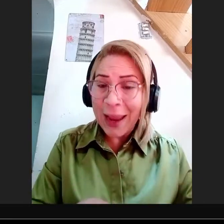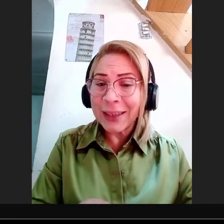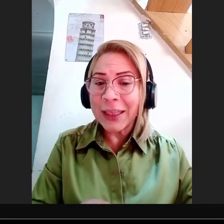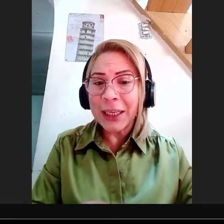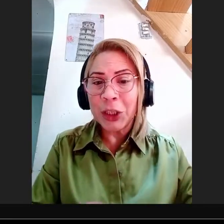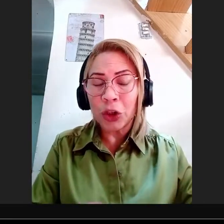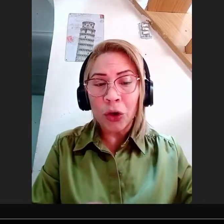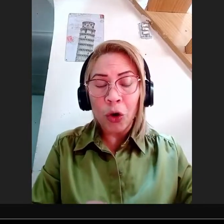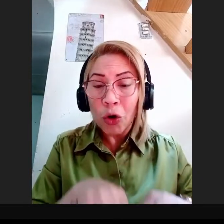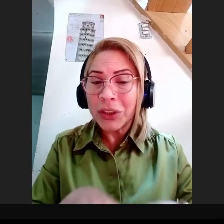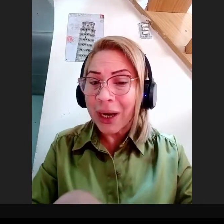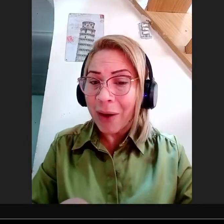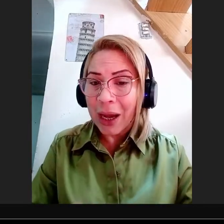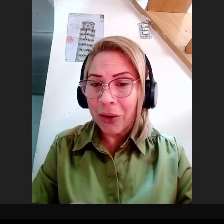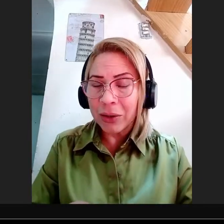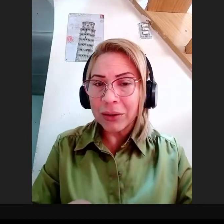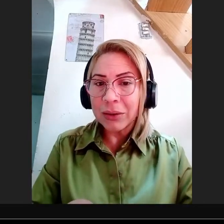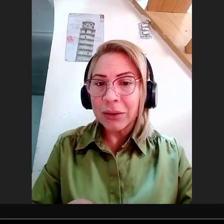prefers committing a crime,